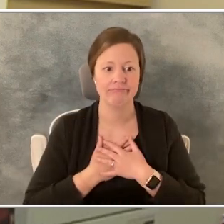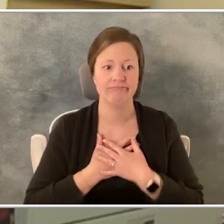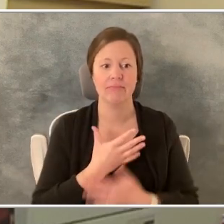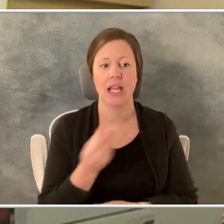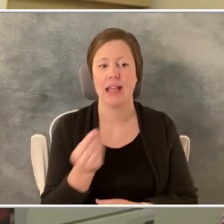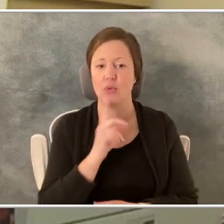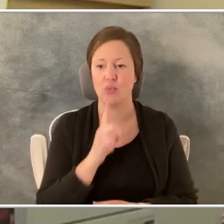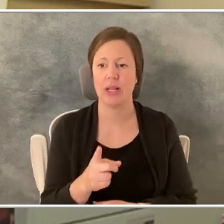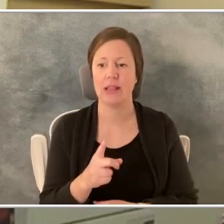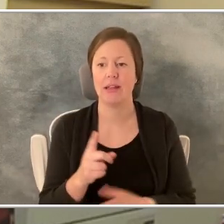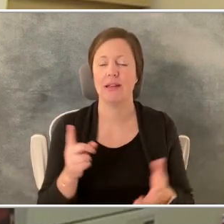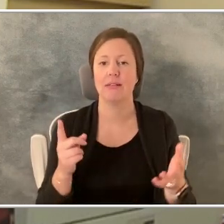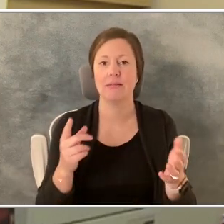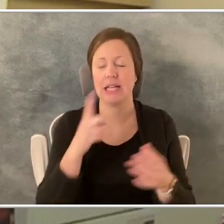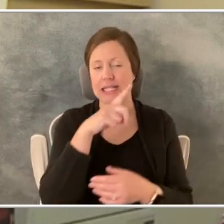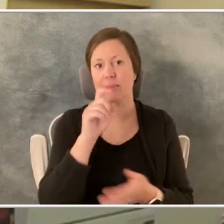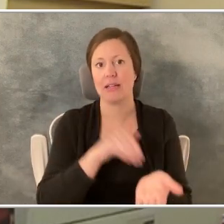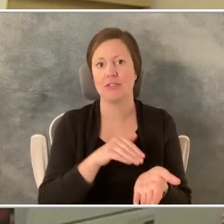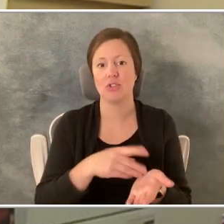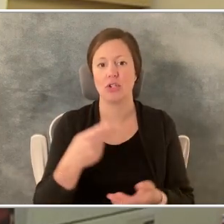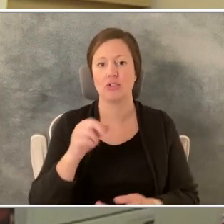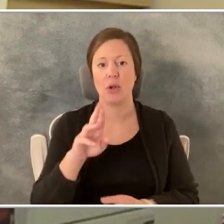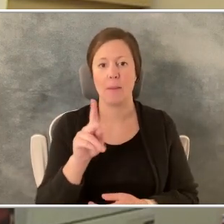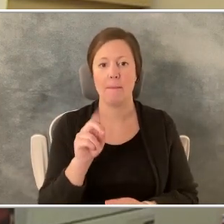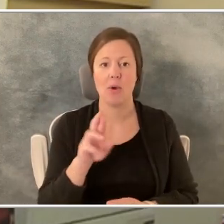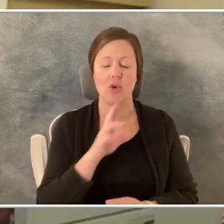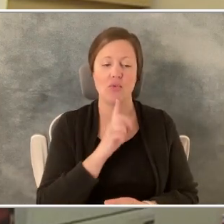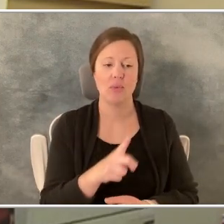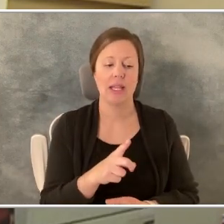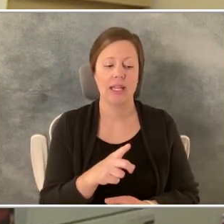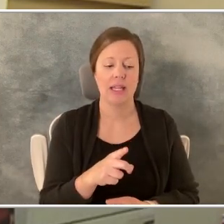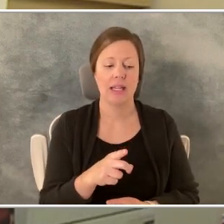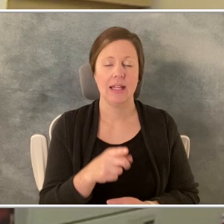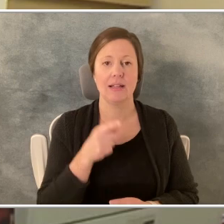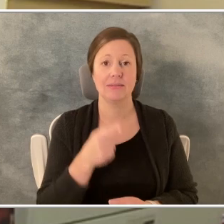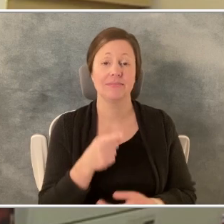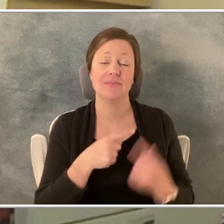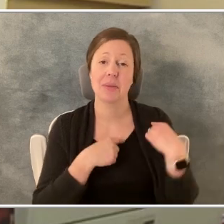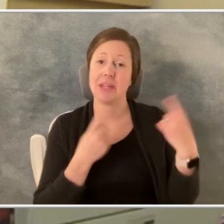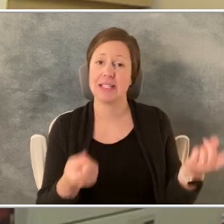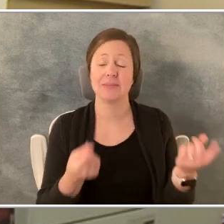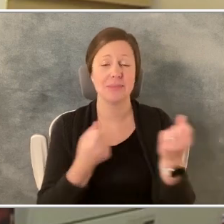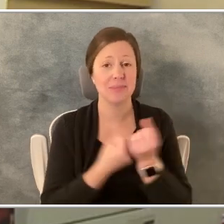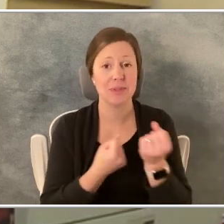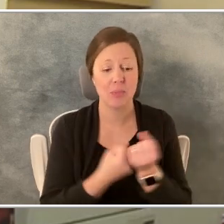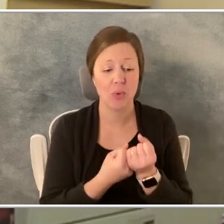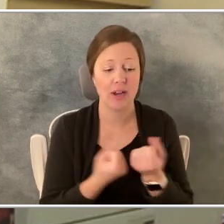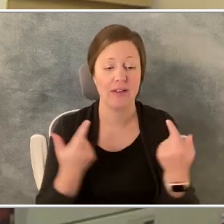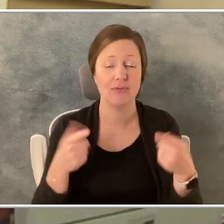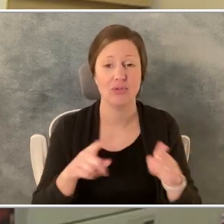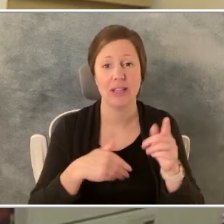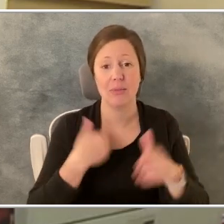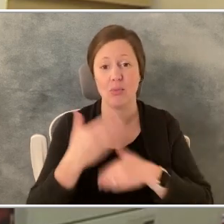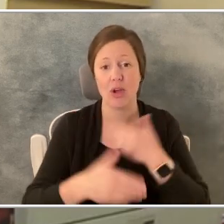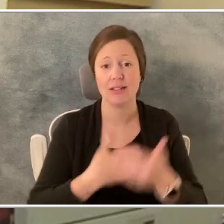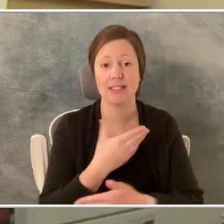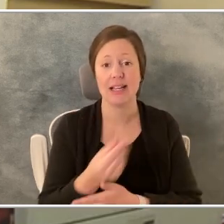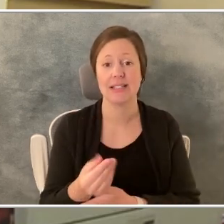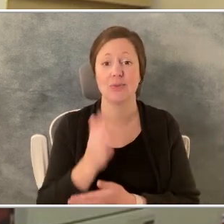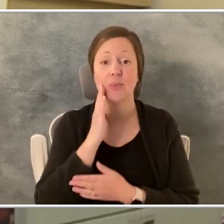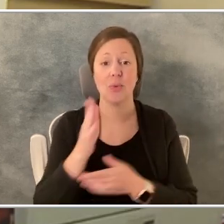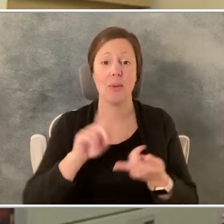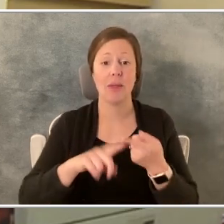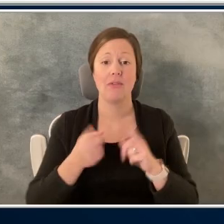because, Dr. Parker has been very supportive during this process. We'll be friends until we're both